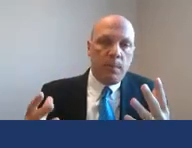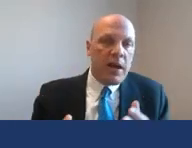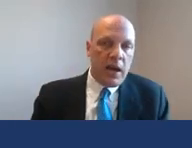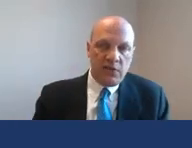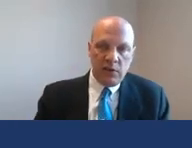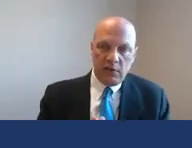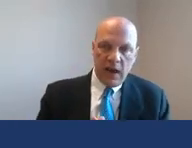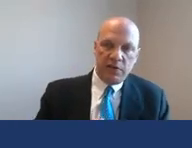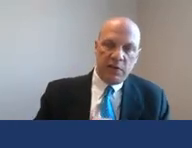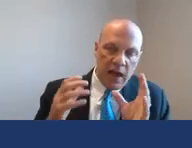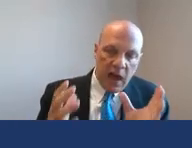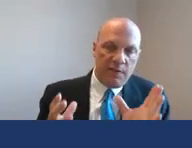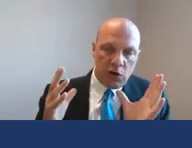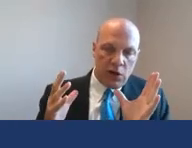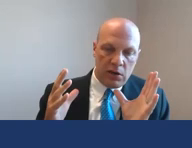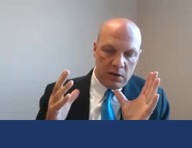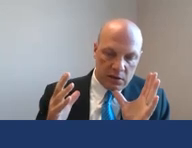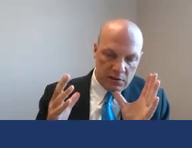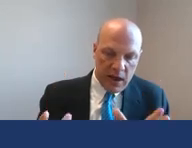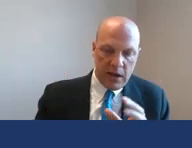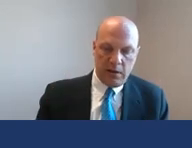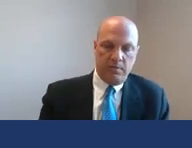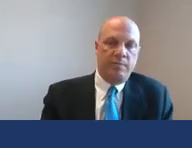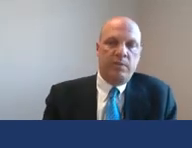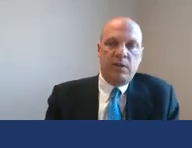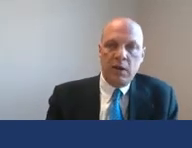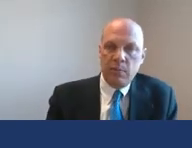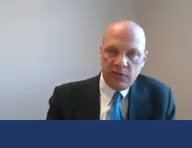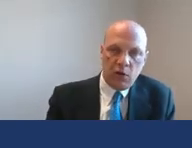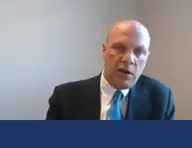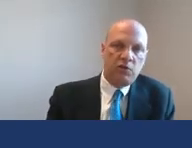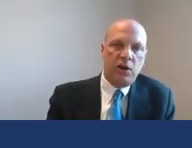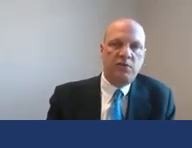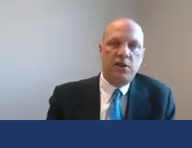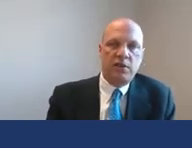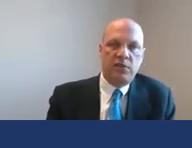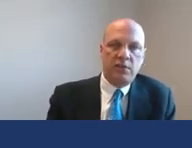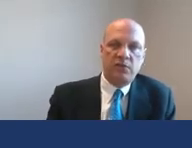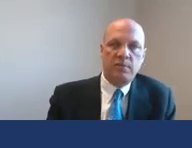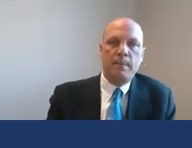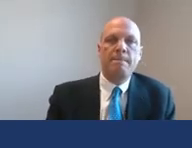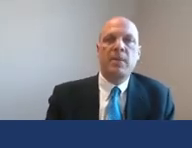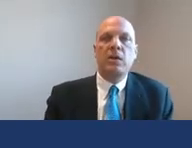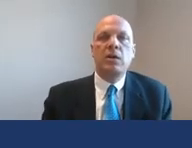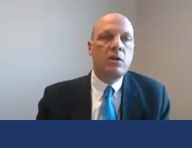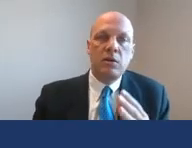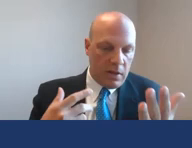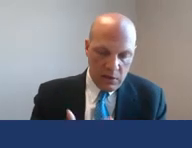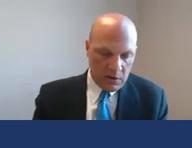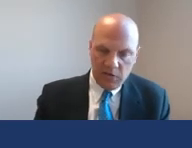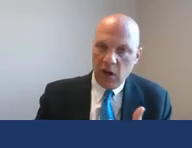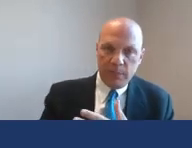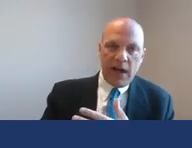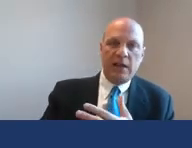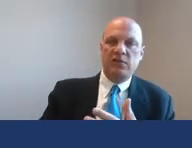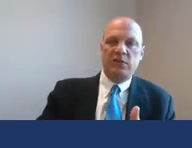So therefore, many hasten their death every day in Minnesota and across the United States. They